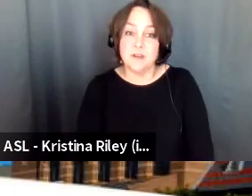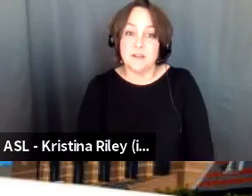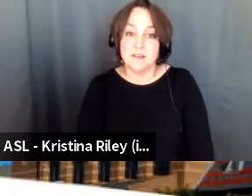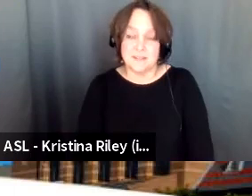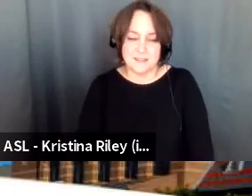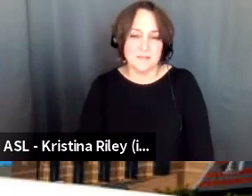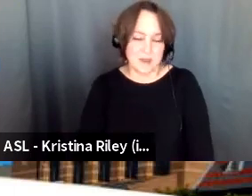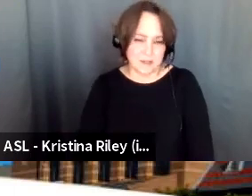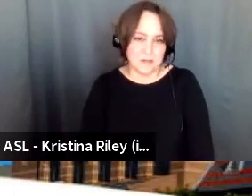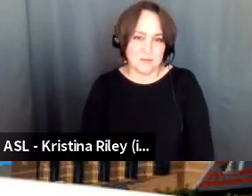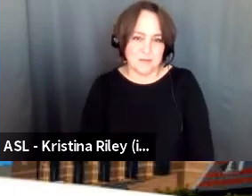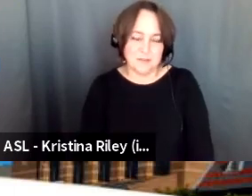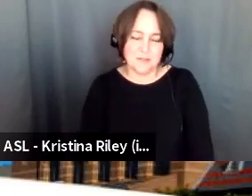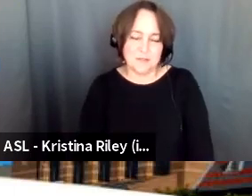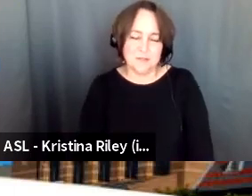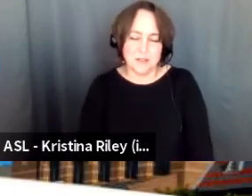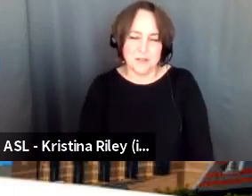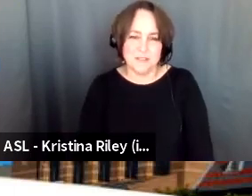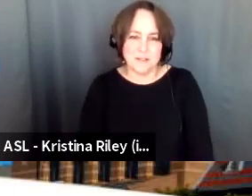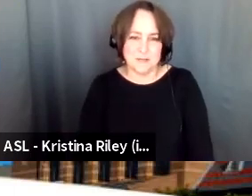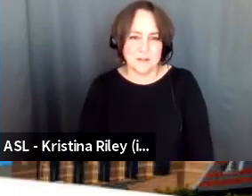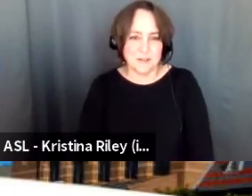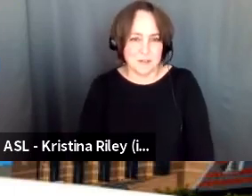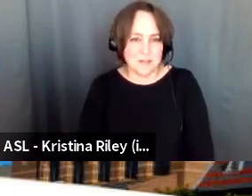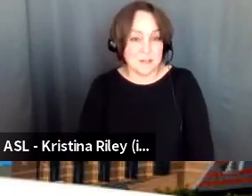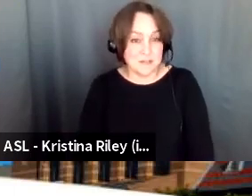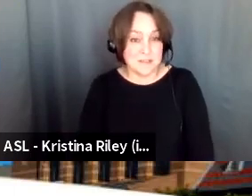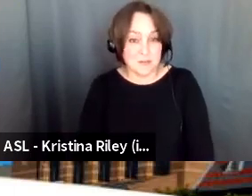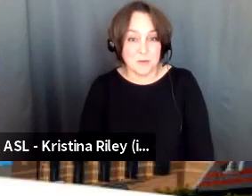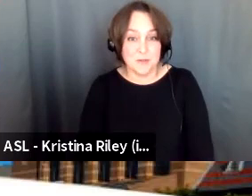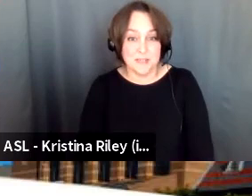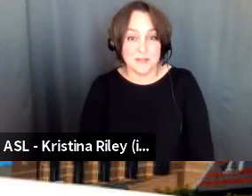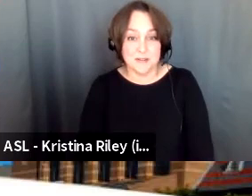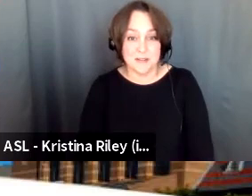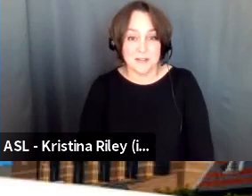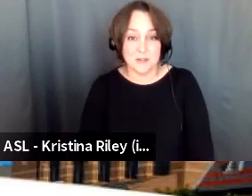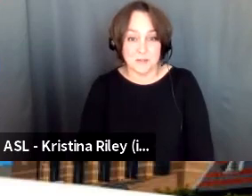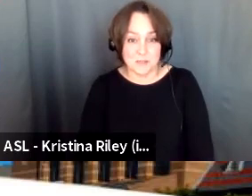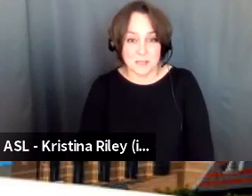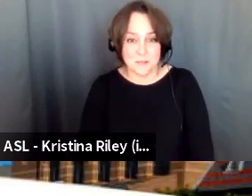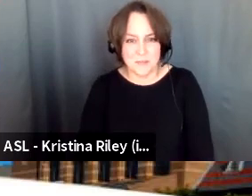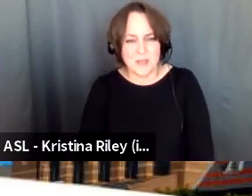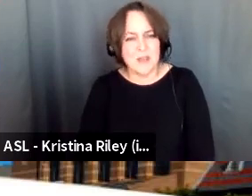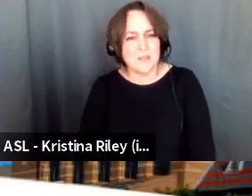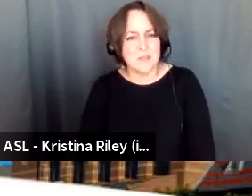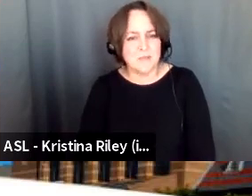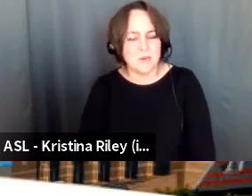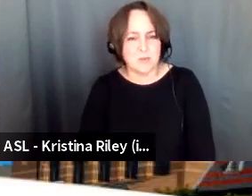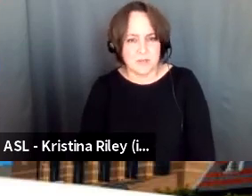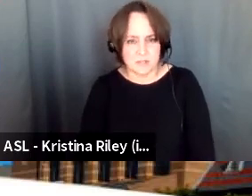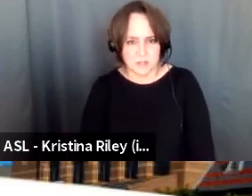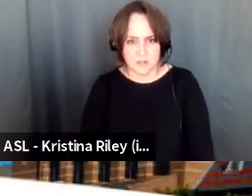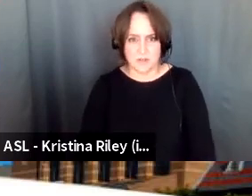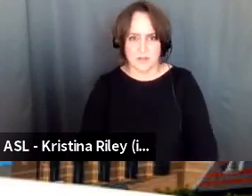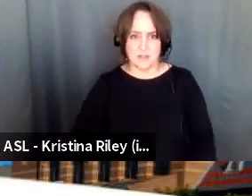to value the deaf community here at Gallaudet University. Let me give you a